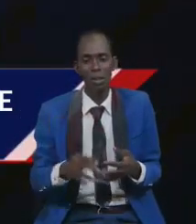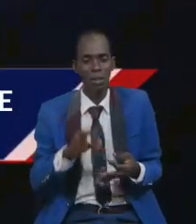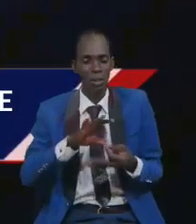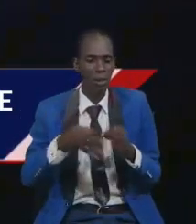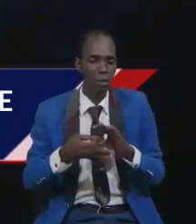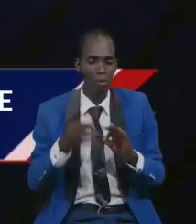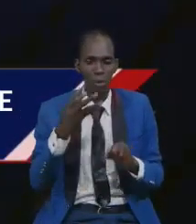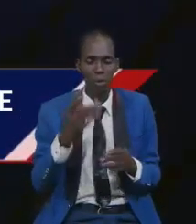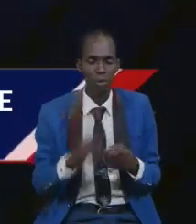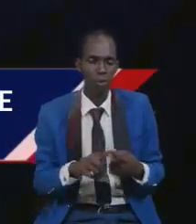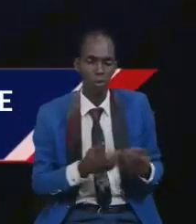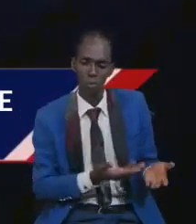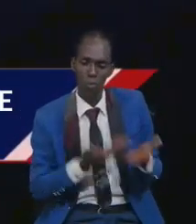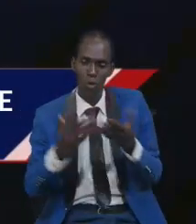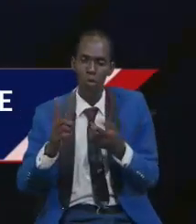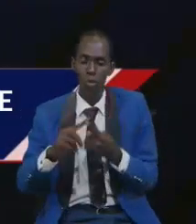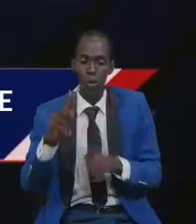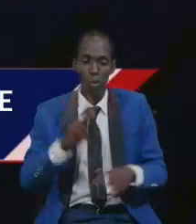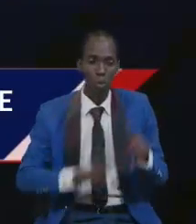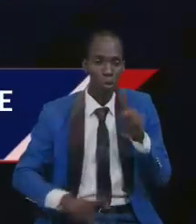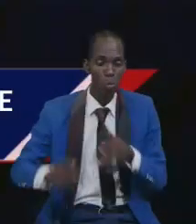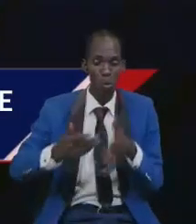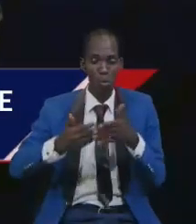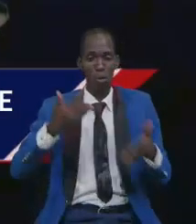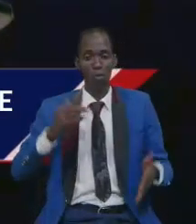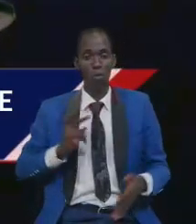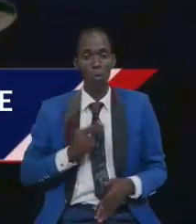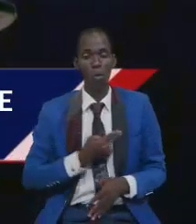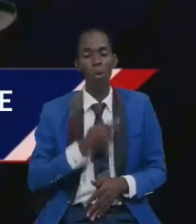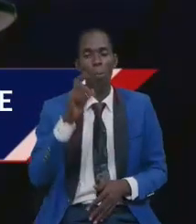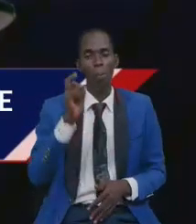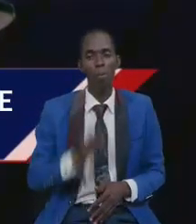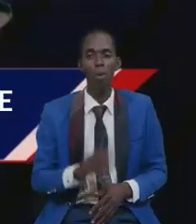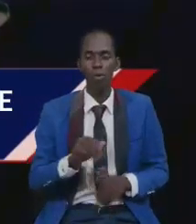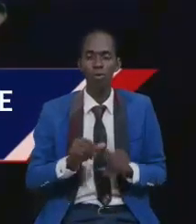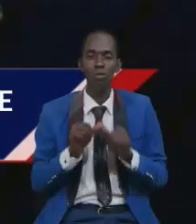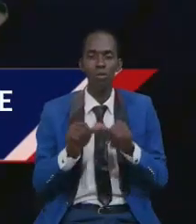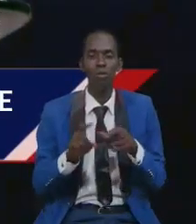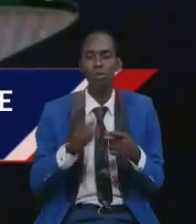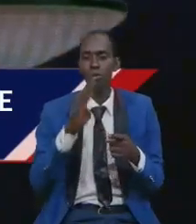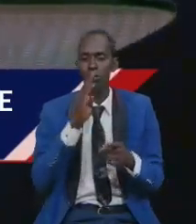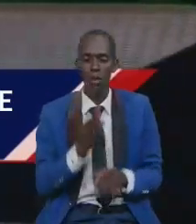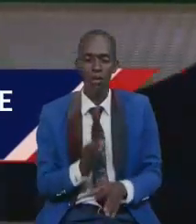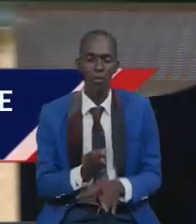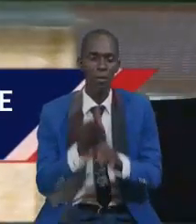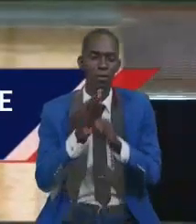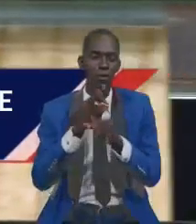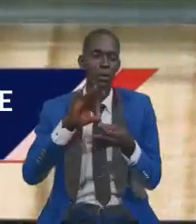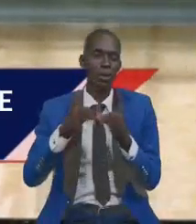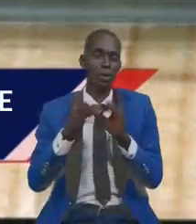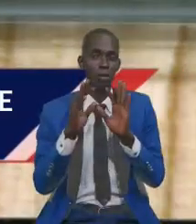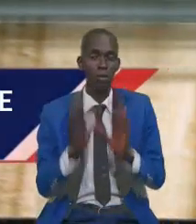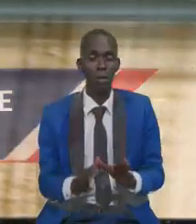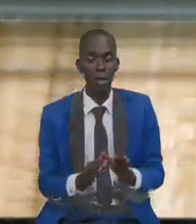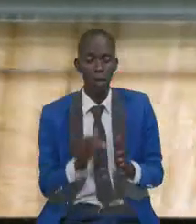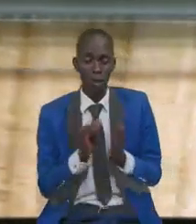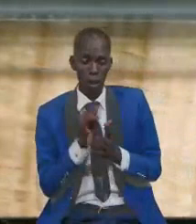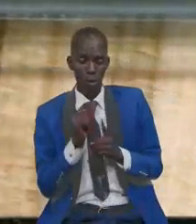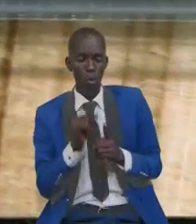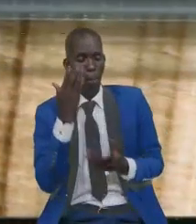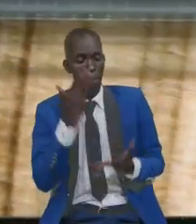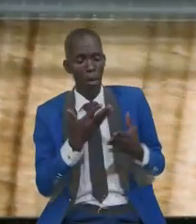us, we are faithful interpreters of the word of God. It will disturb them,